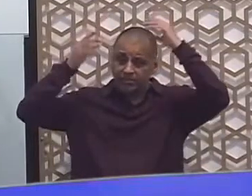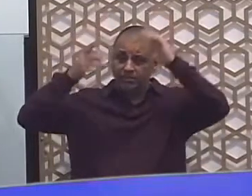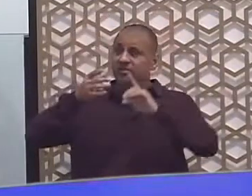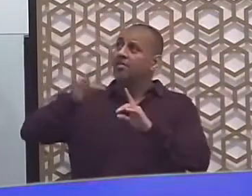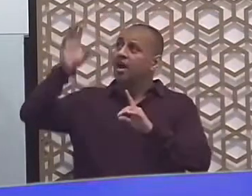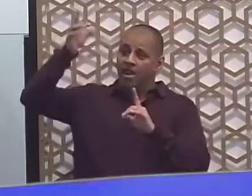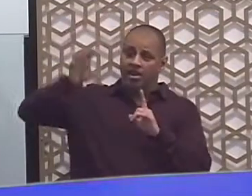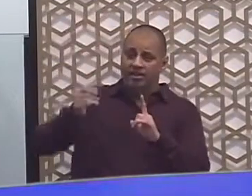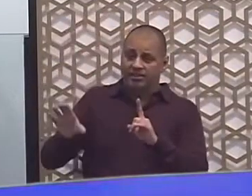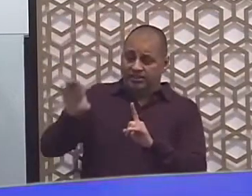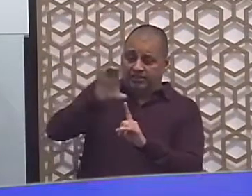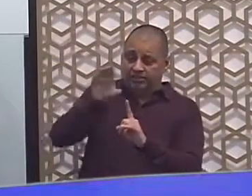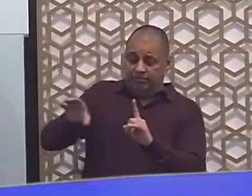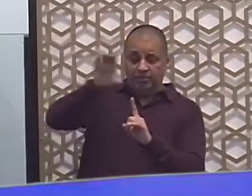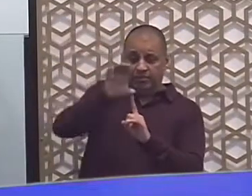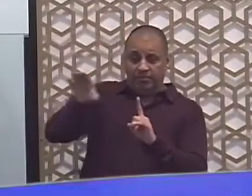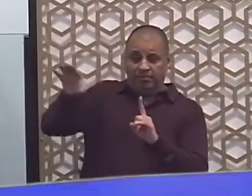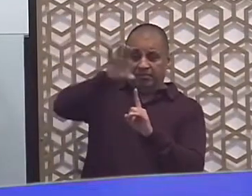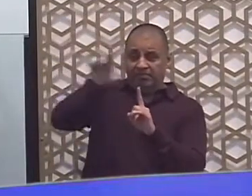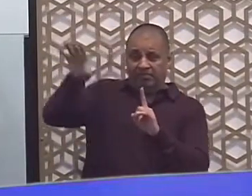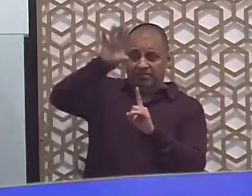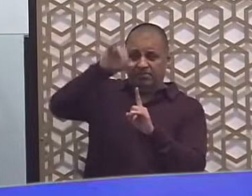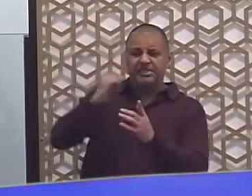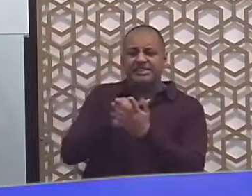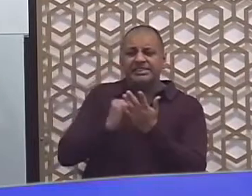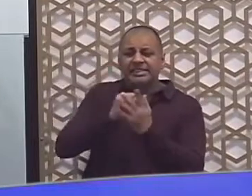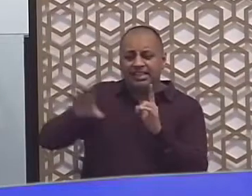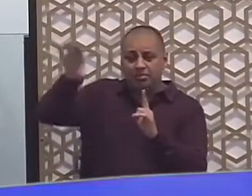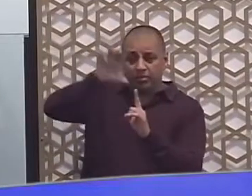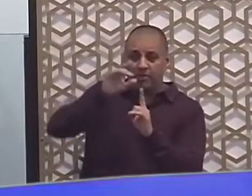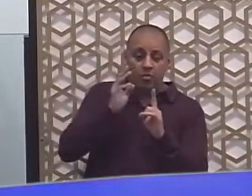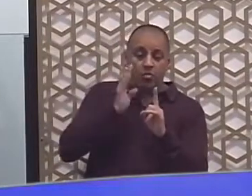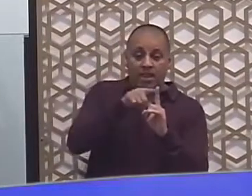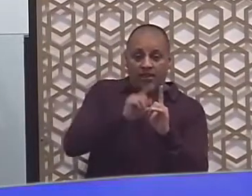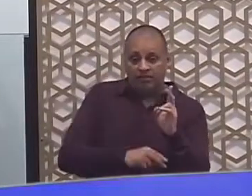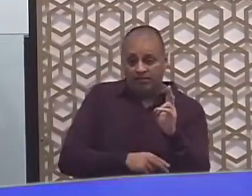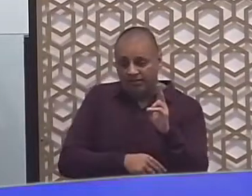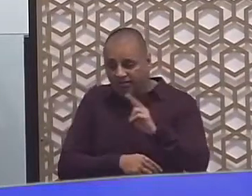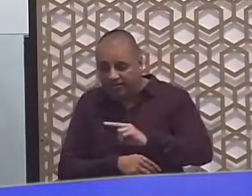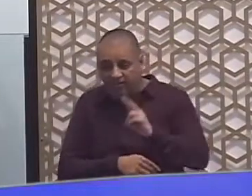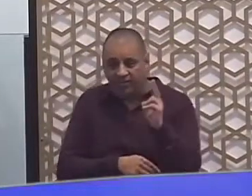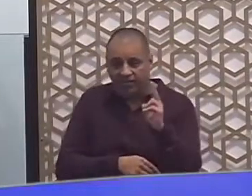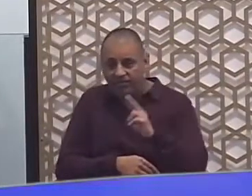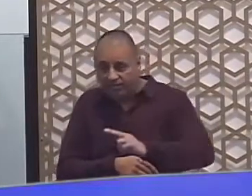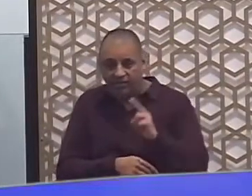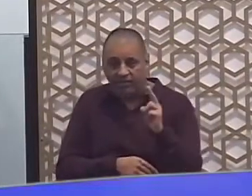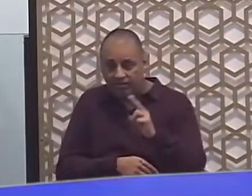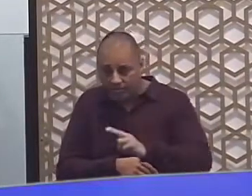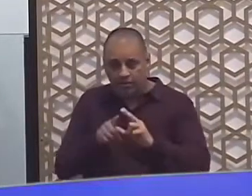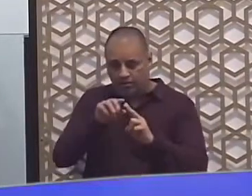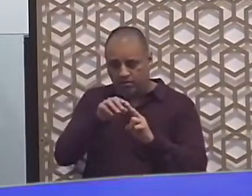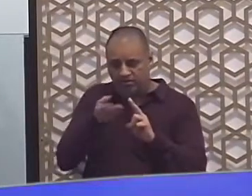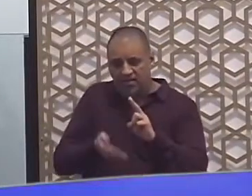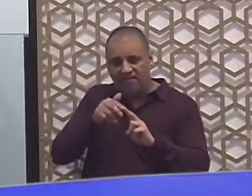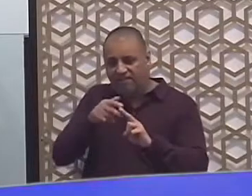ta'ala forgives him. O servants of Allah and O children of Adam, may Allah make us diligent with our salah. Allah subhanahu wa ta'ala says in his